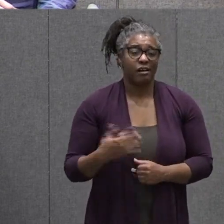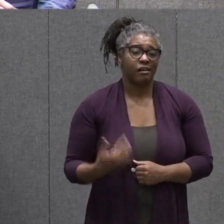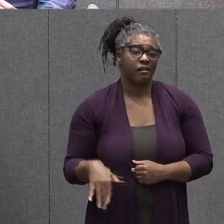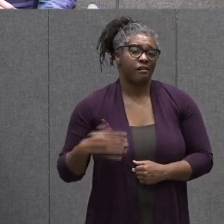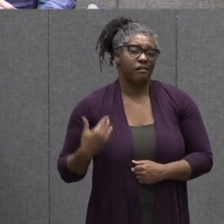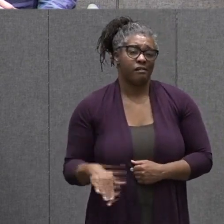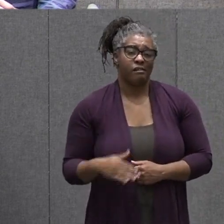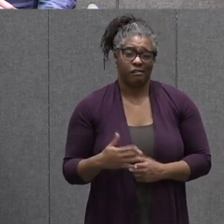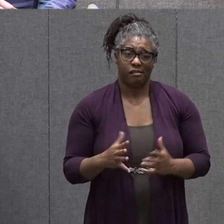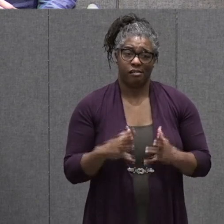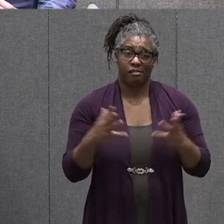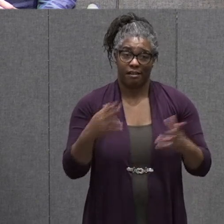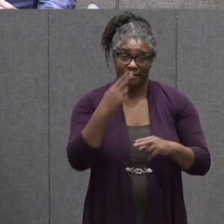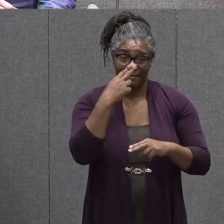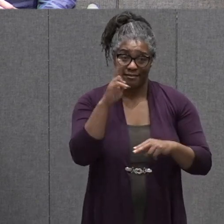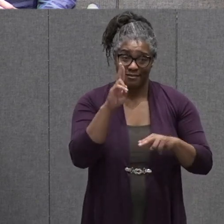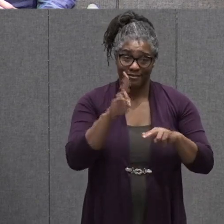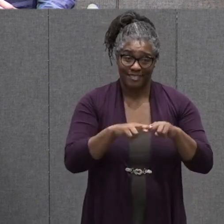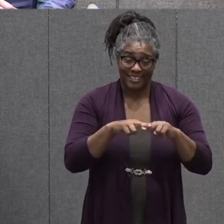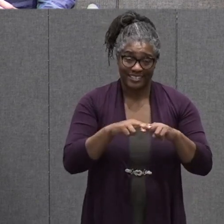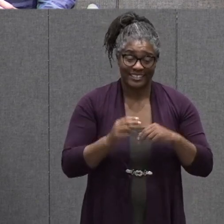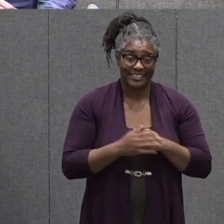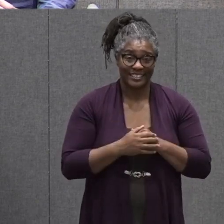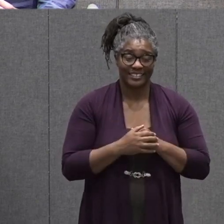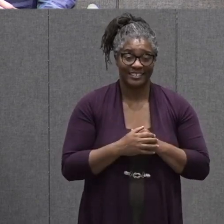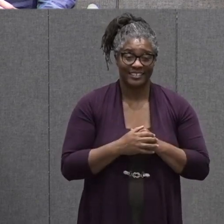of fun. So,